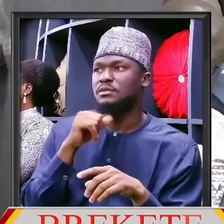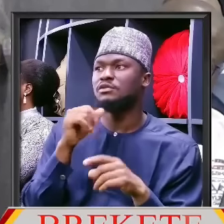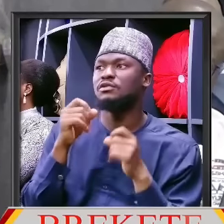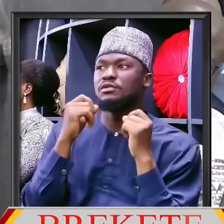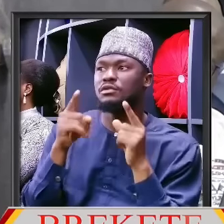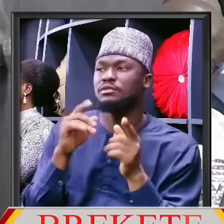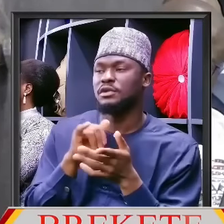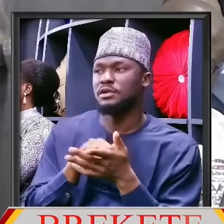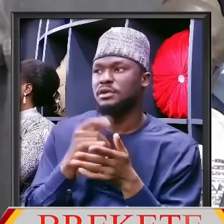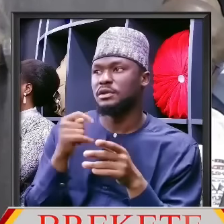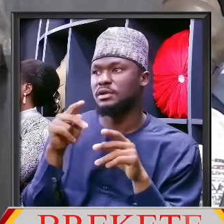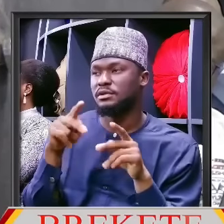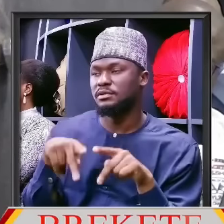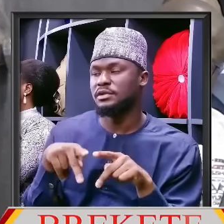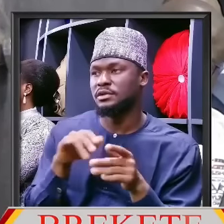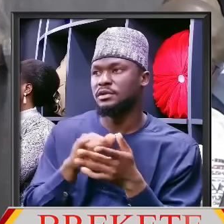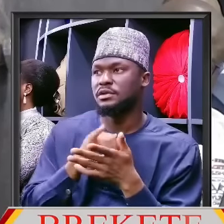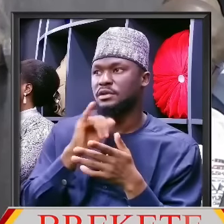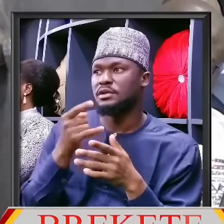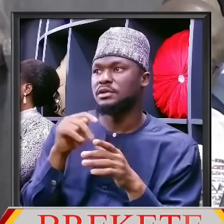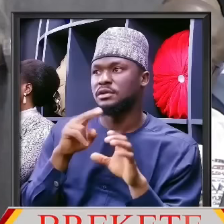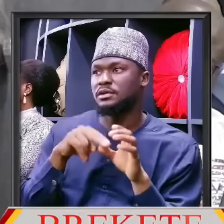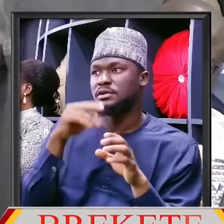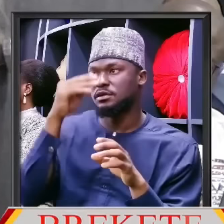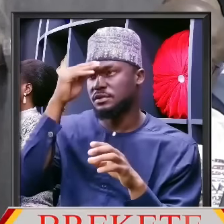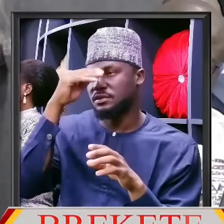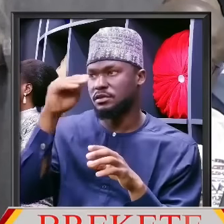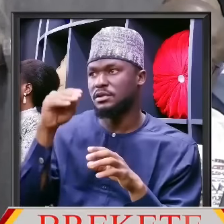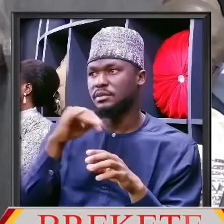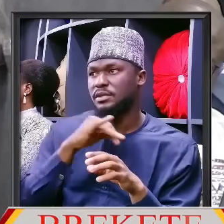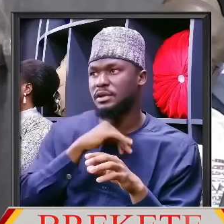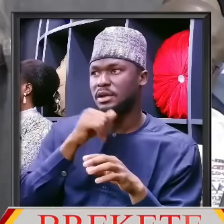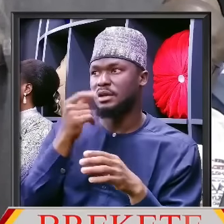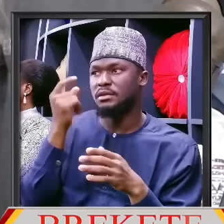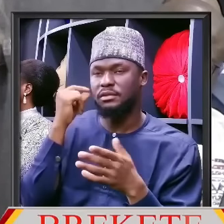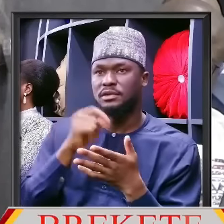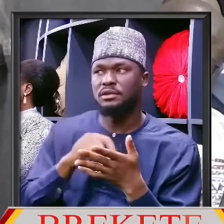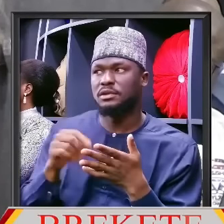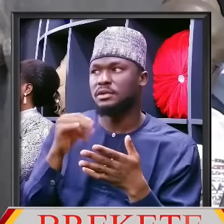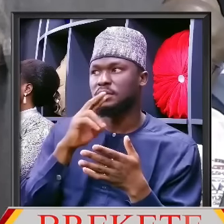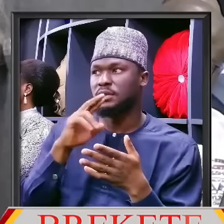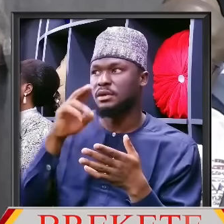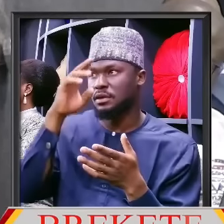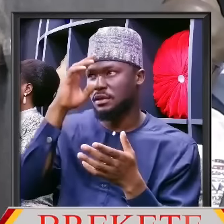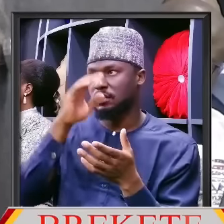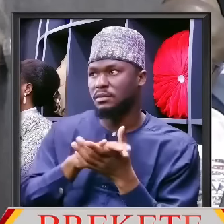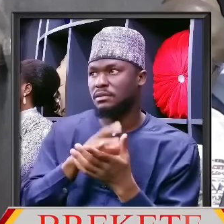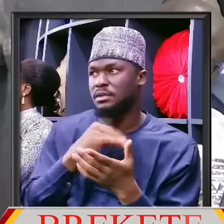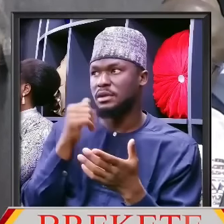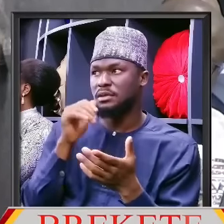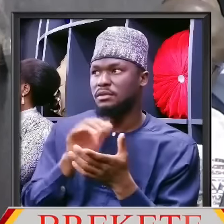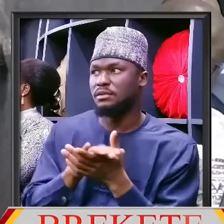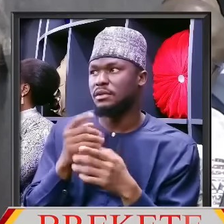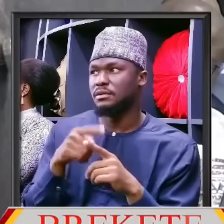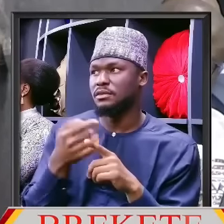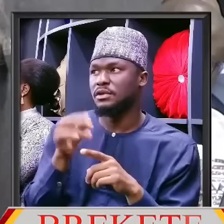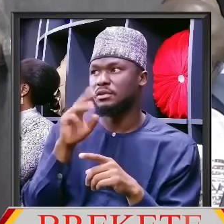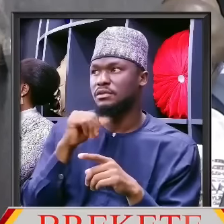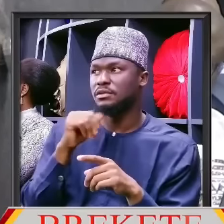that they take away be the chairman of this one and the secretary. My husband and wife, then Bill, but they not will tell